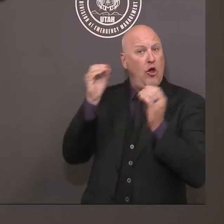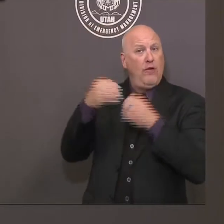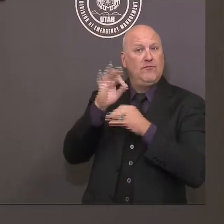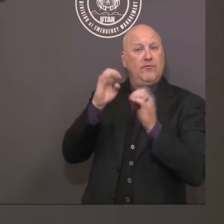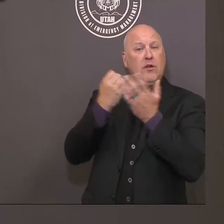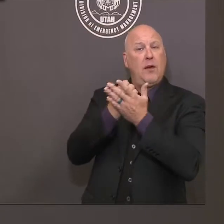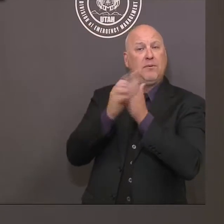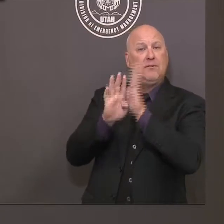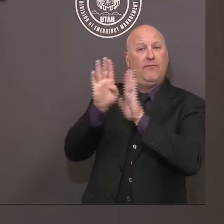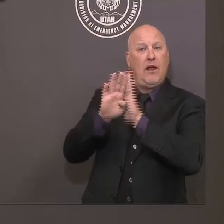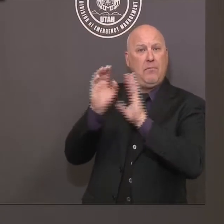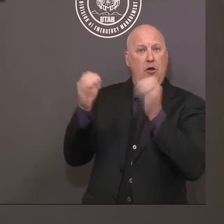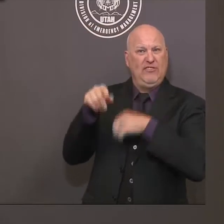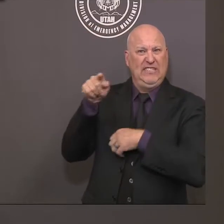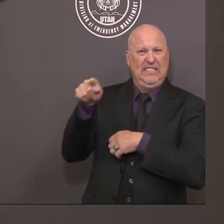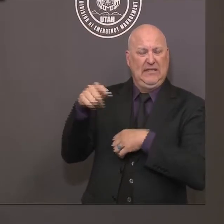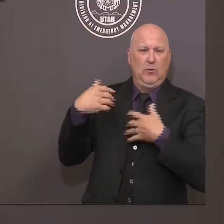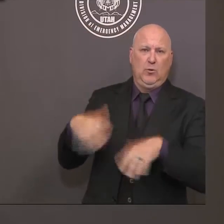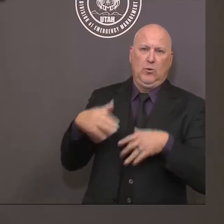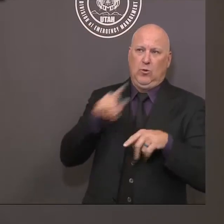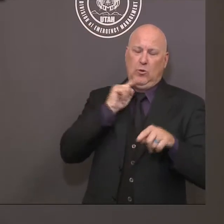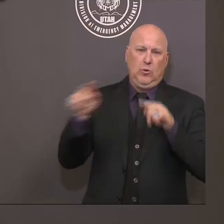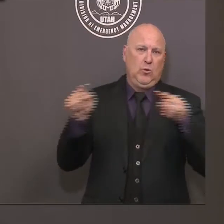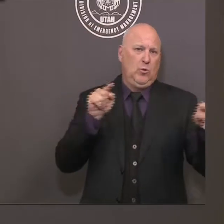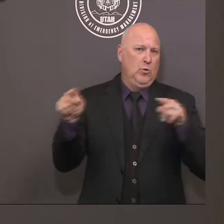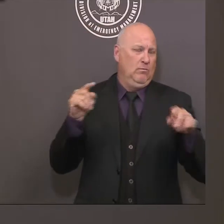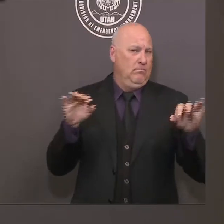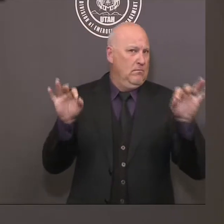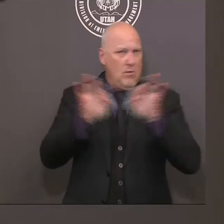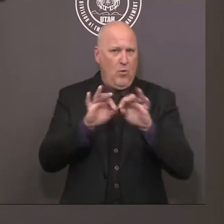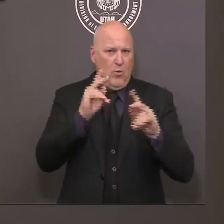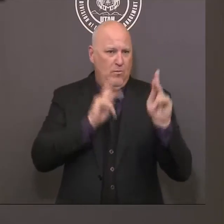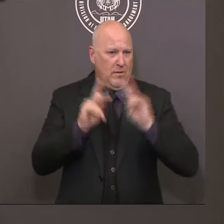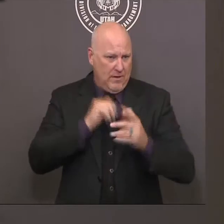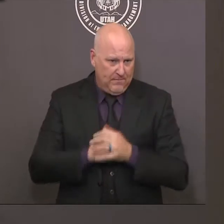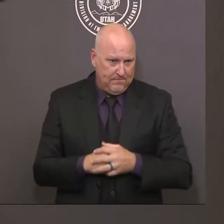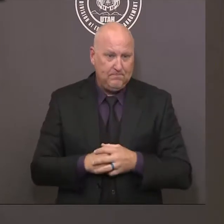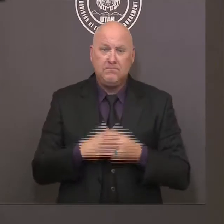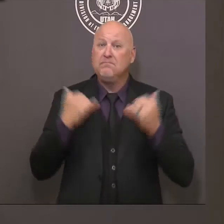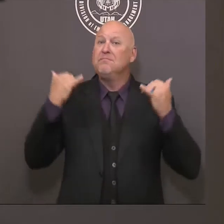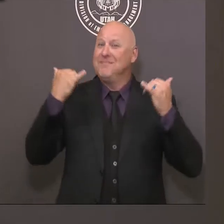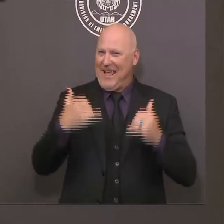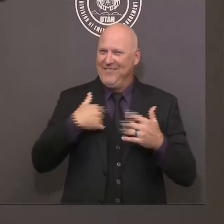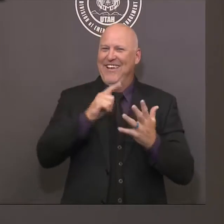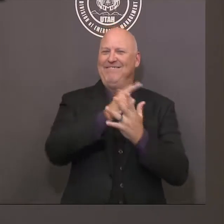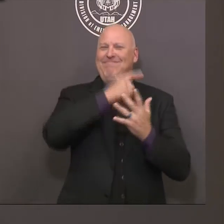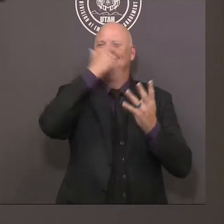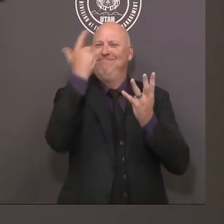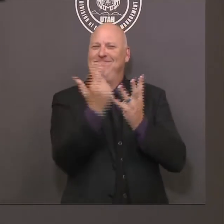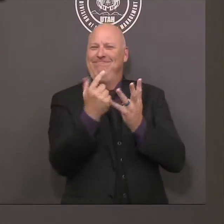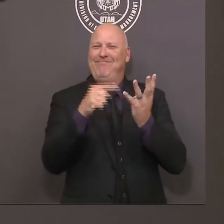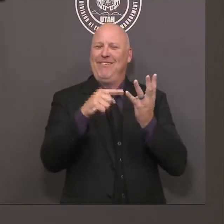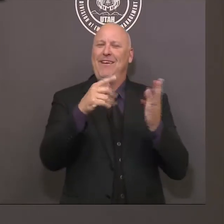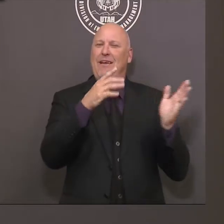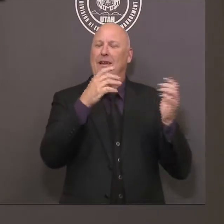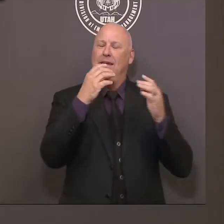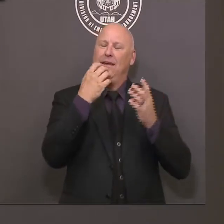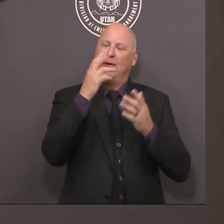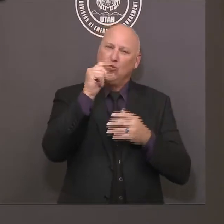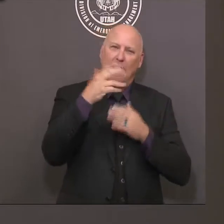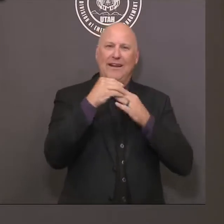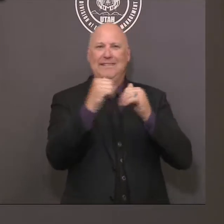fourth volume, or Utah Leads Together 4.0. This has been a collective achievement that will go down in history